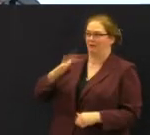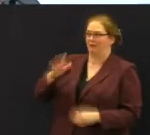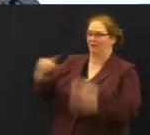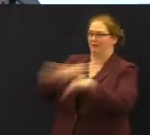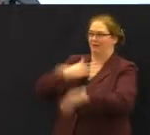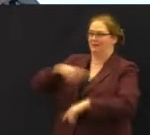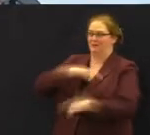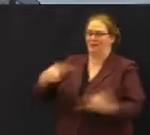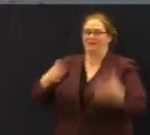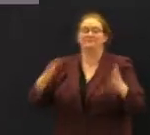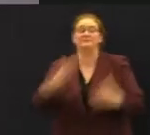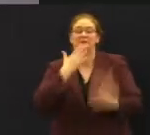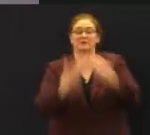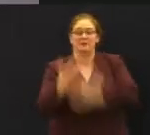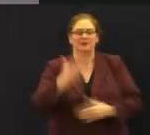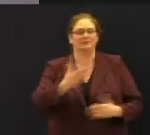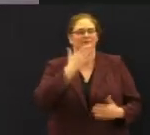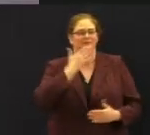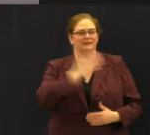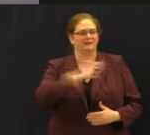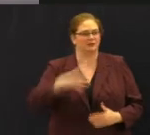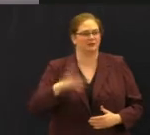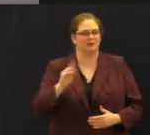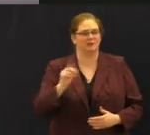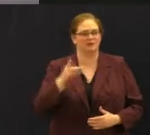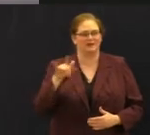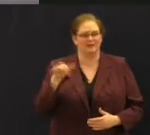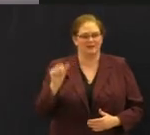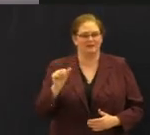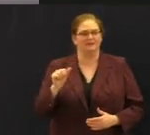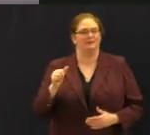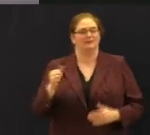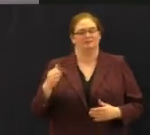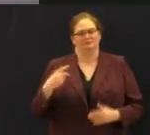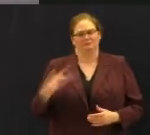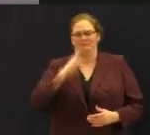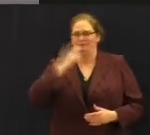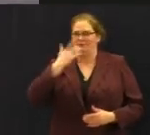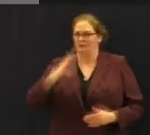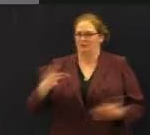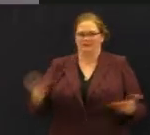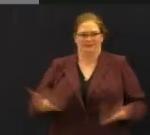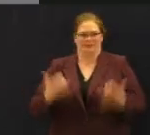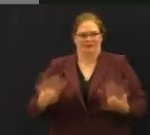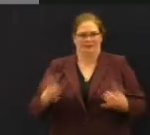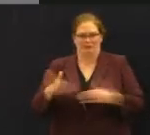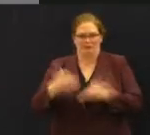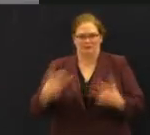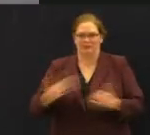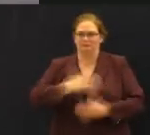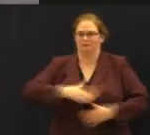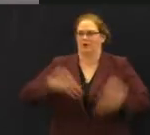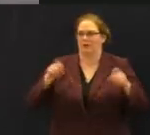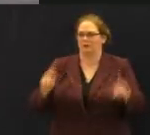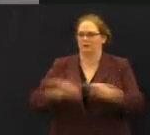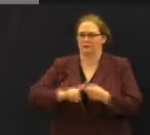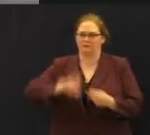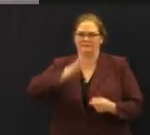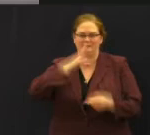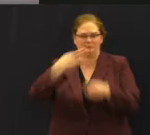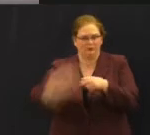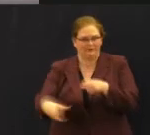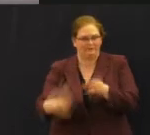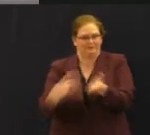Good morning, and thank you, Commissioner Marseglia. We're very fortunate to be here today, and we appreciate the opportunity to speak